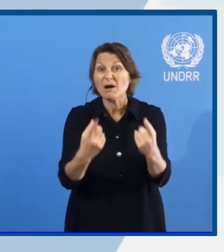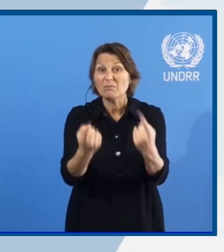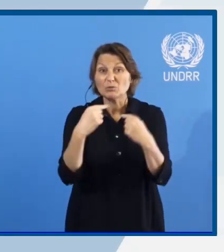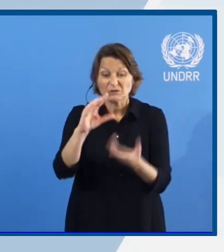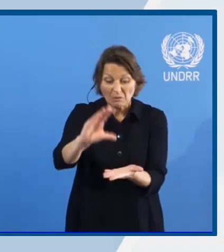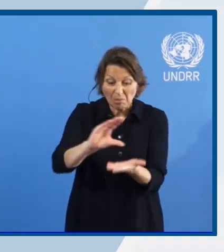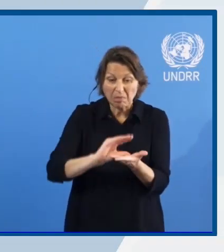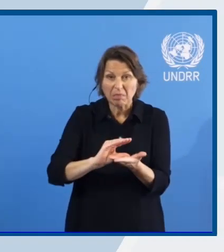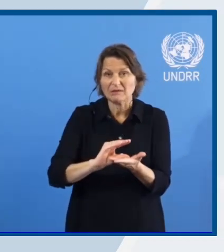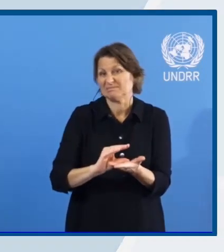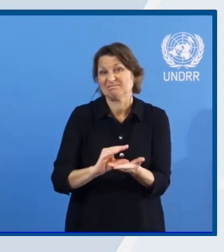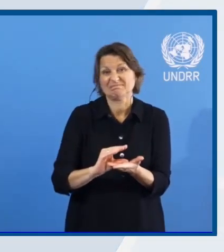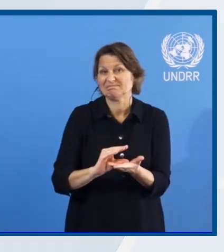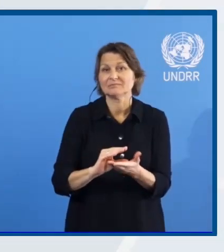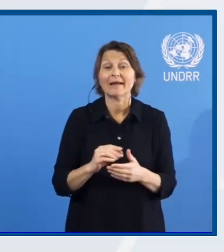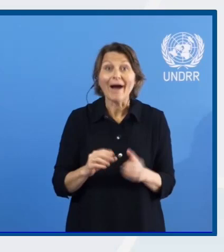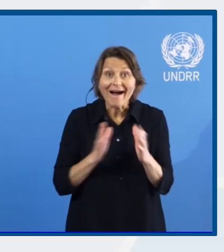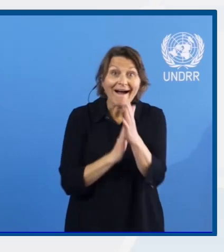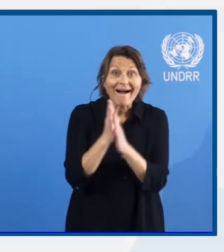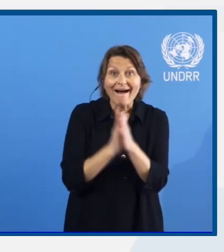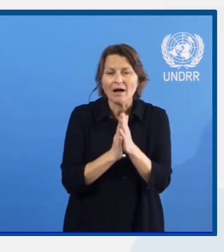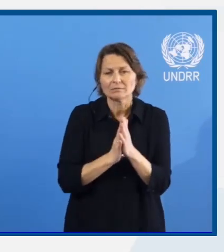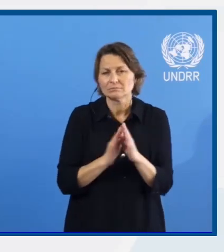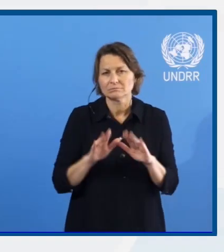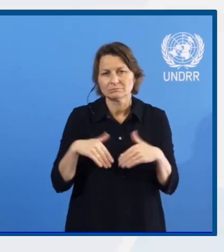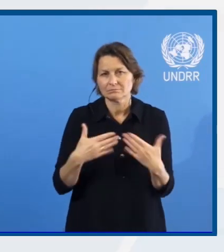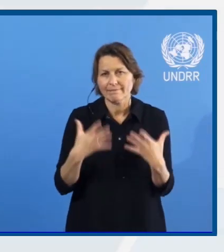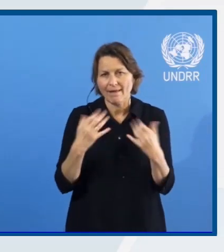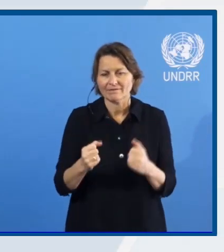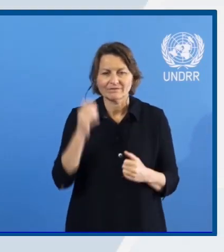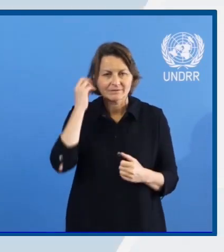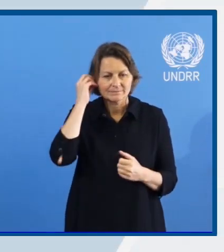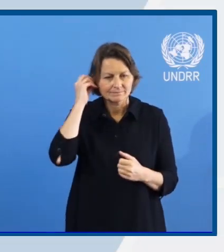done. All right, I would like to turn to the room. We have a question over there.